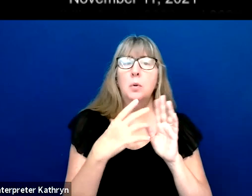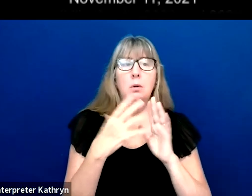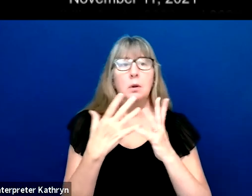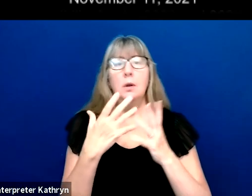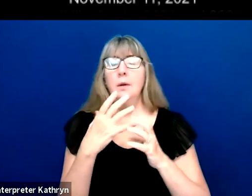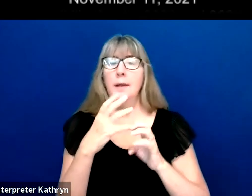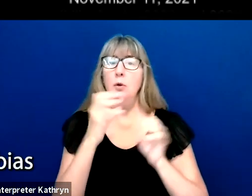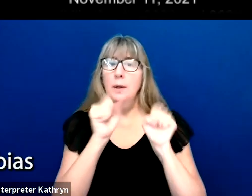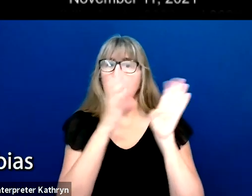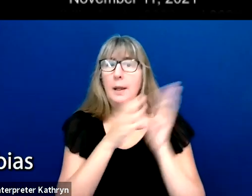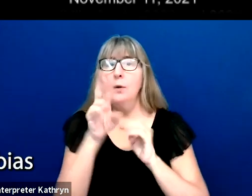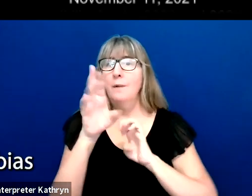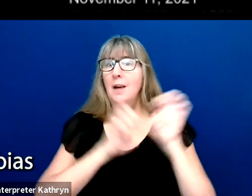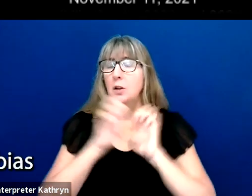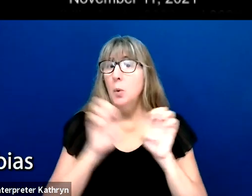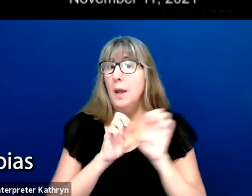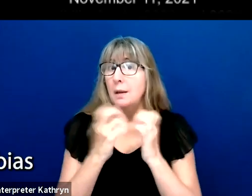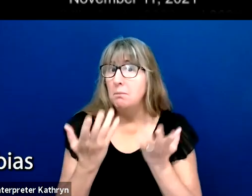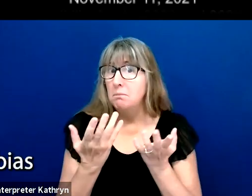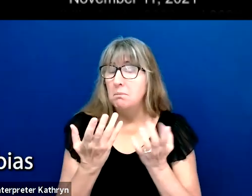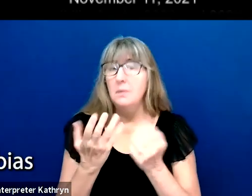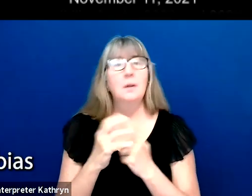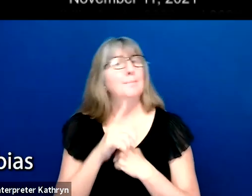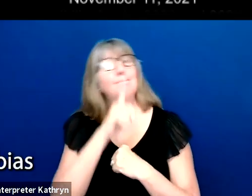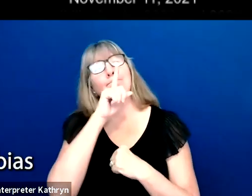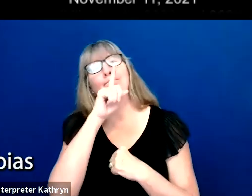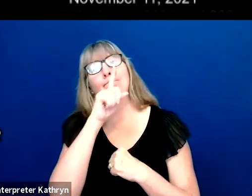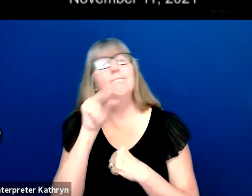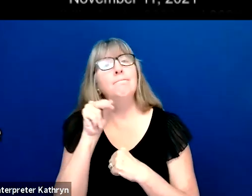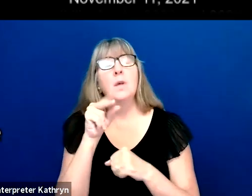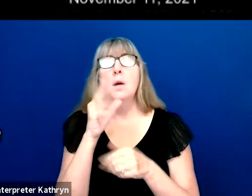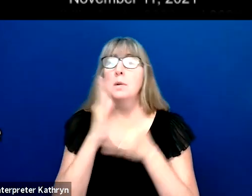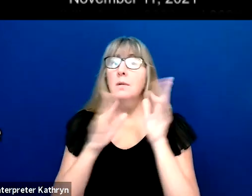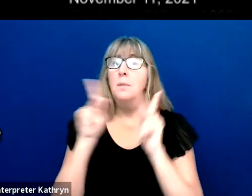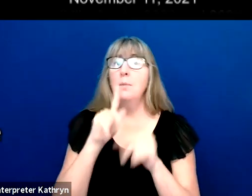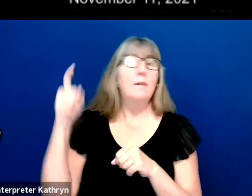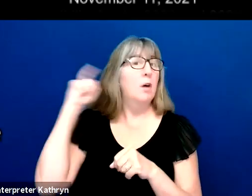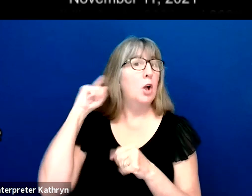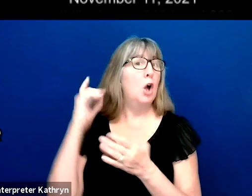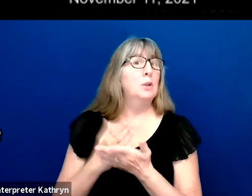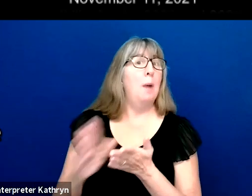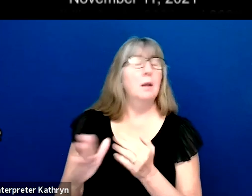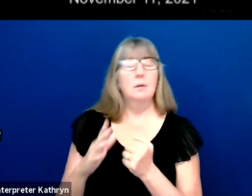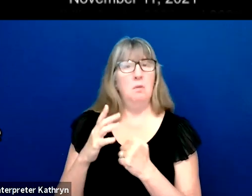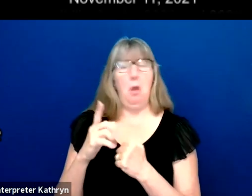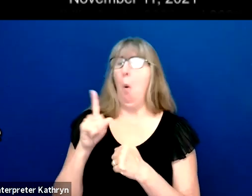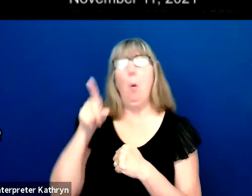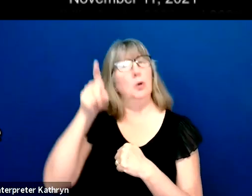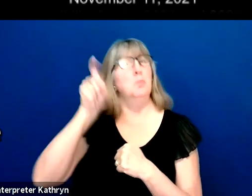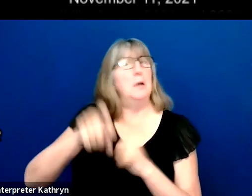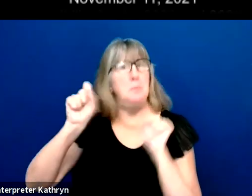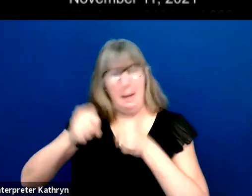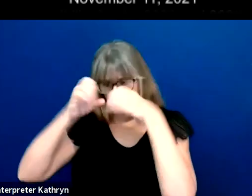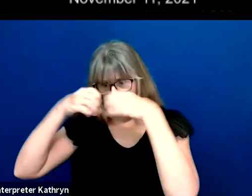experiment? I would say no, but there's a lot of people who have unconscious bias and believe that, you know, you have to be able to perform